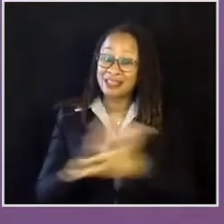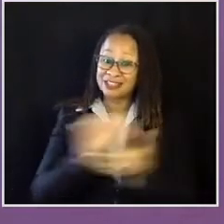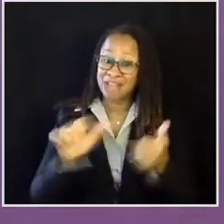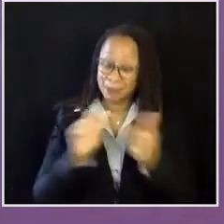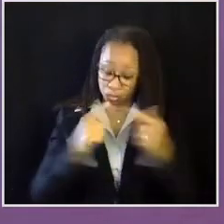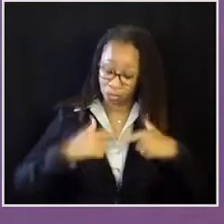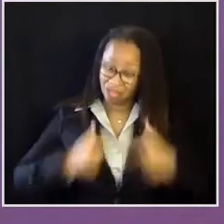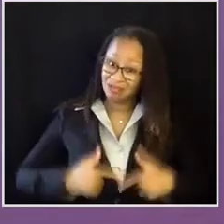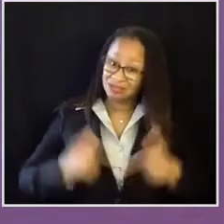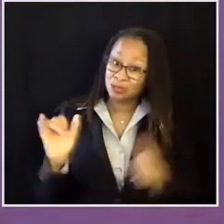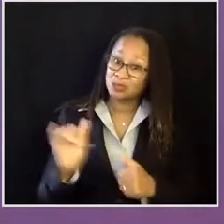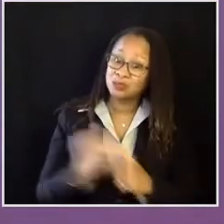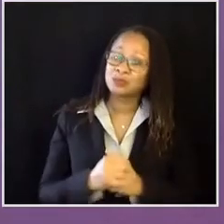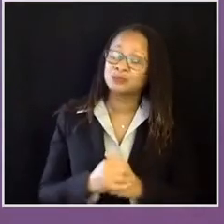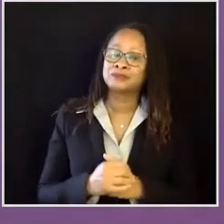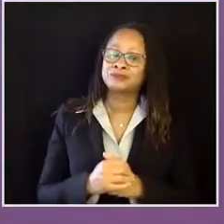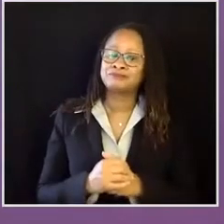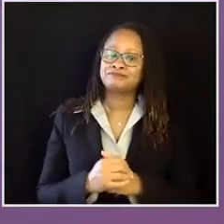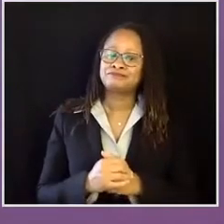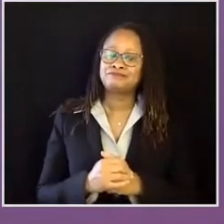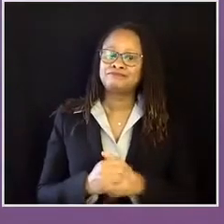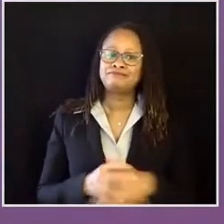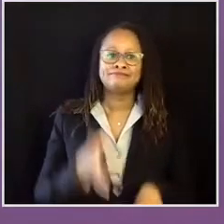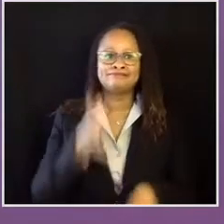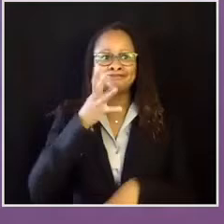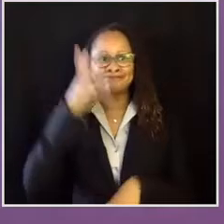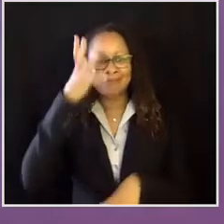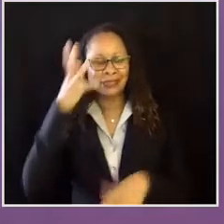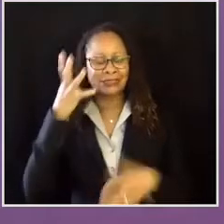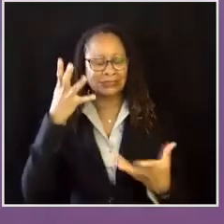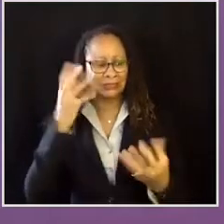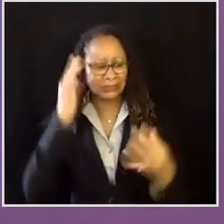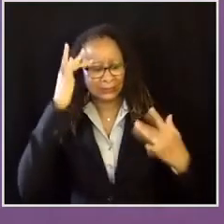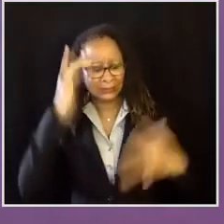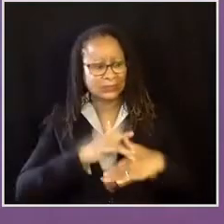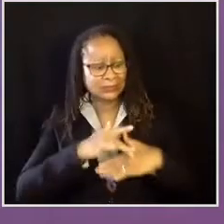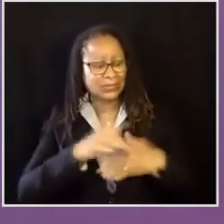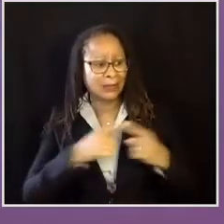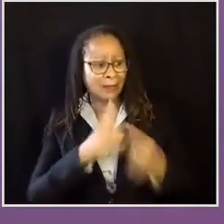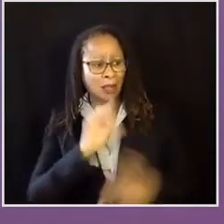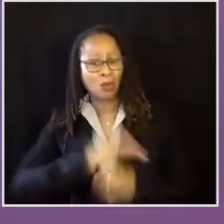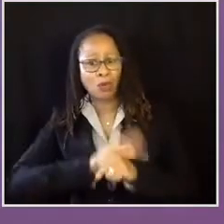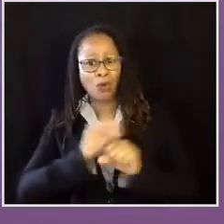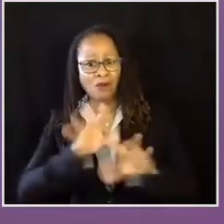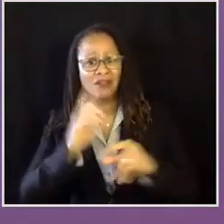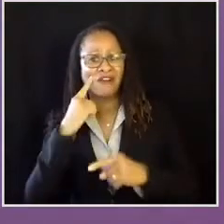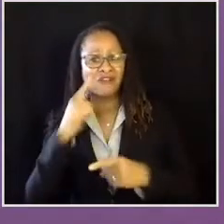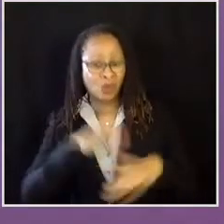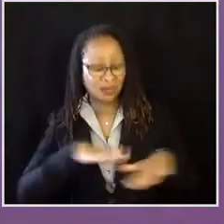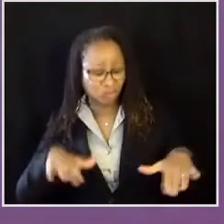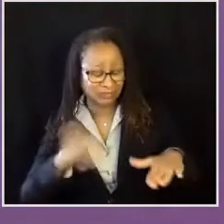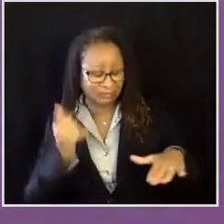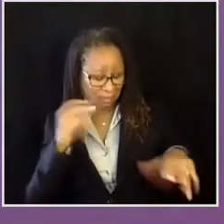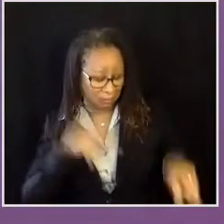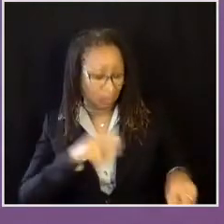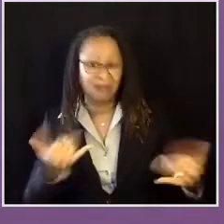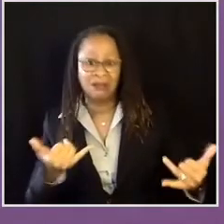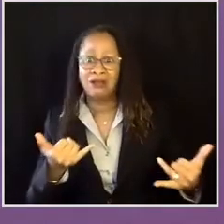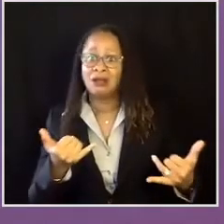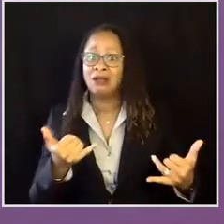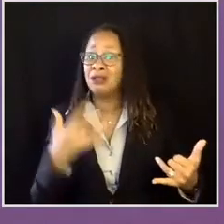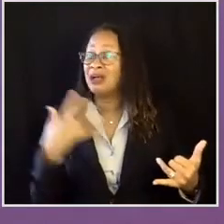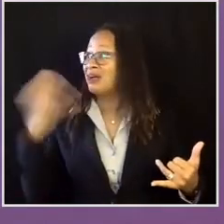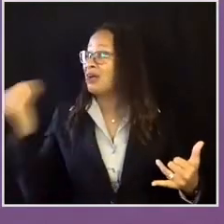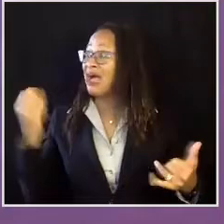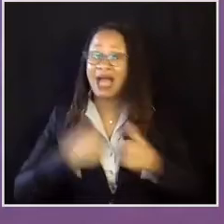lungs. Parents are already worried about COVID-19 for their children when they're indoors, and now they're worried about asthma